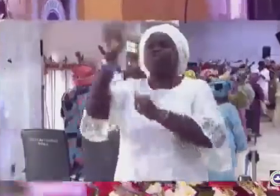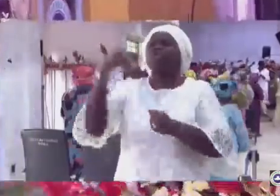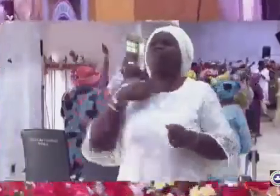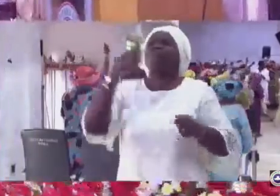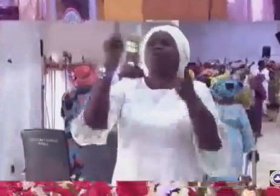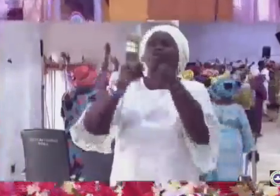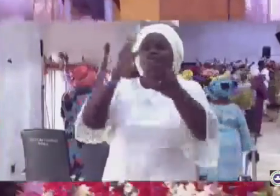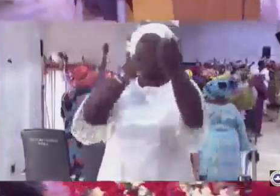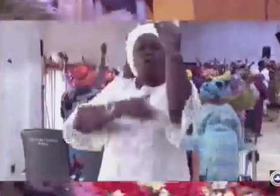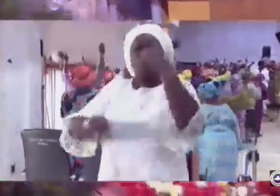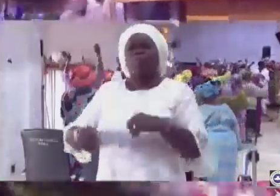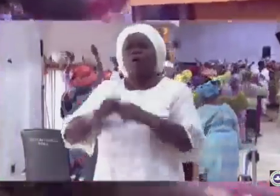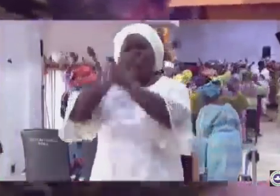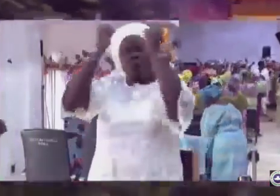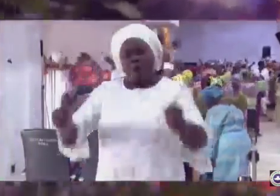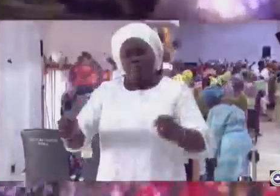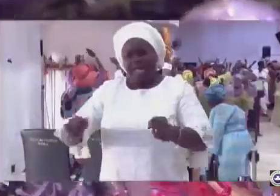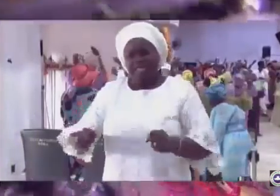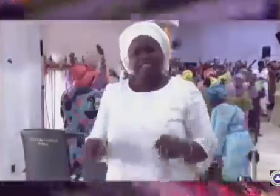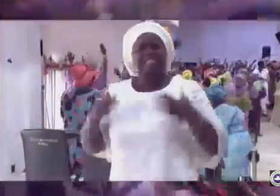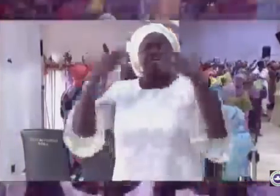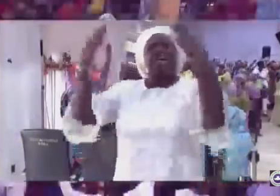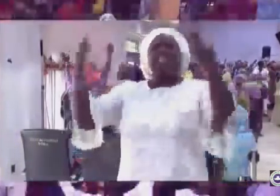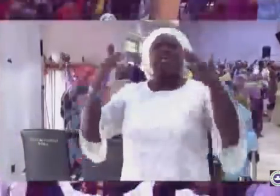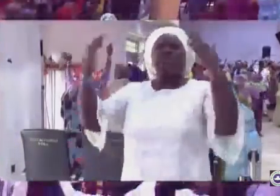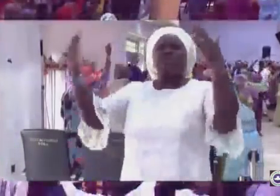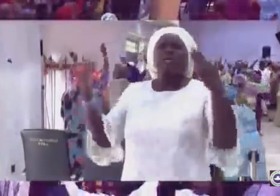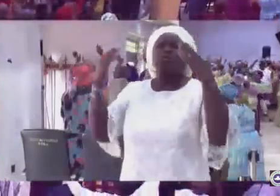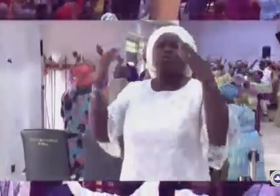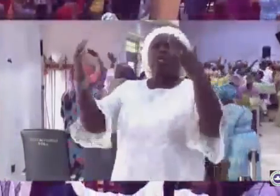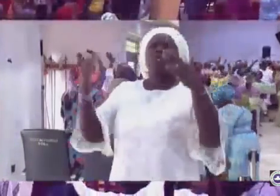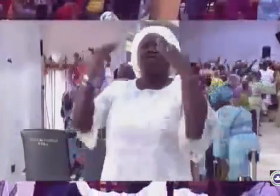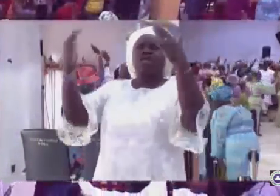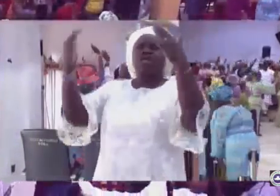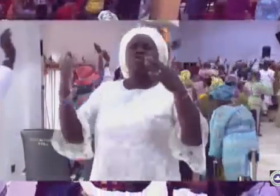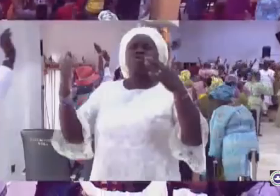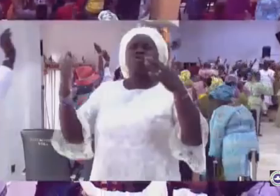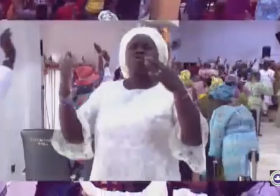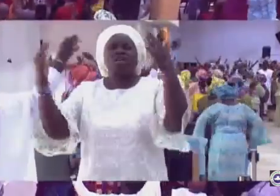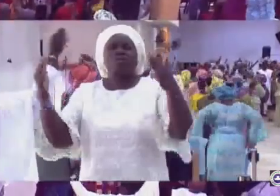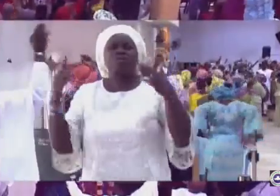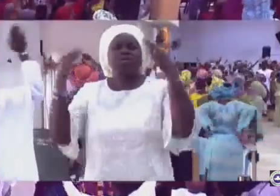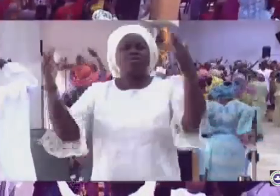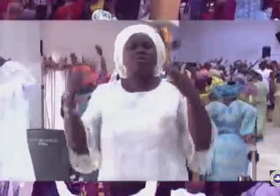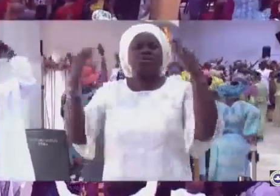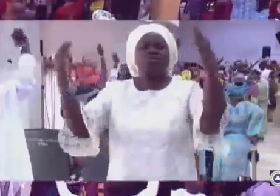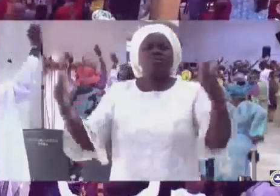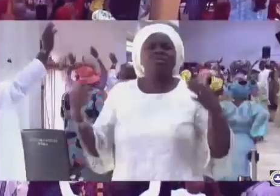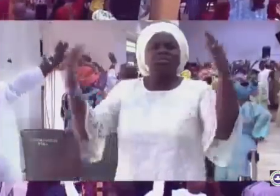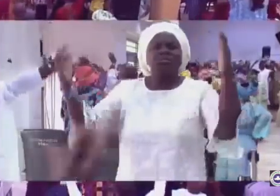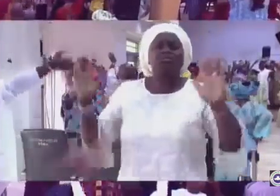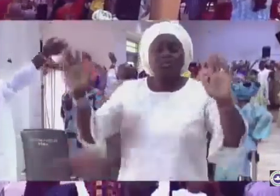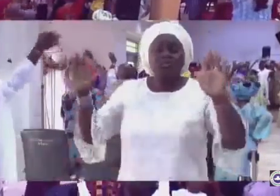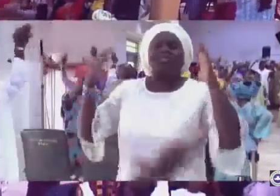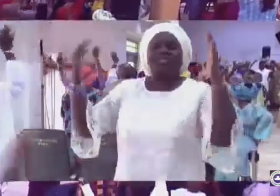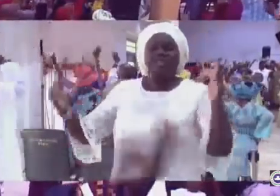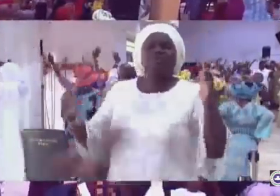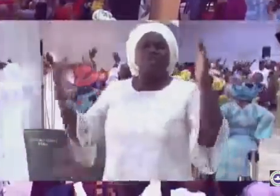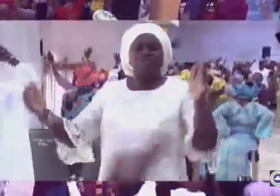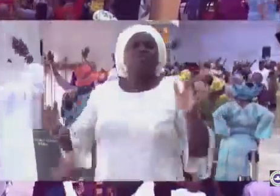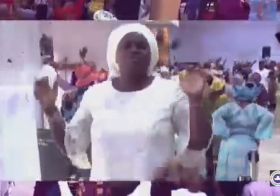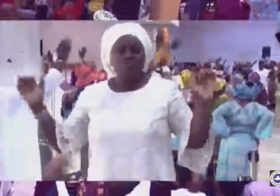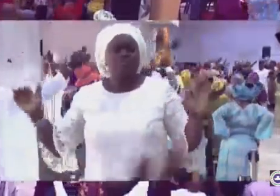Kings and bless the Lord of Lords and bless the unchangeable changer? Will you give Him